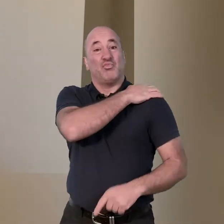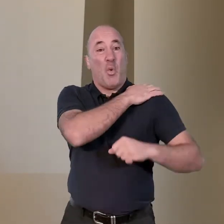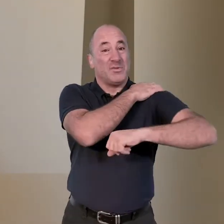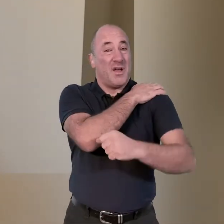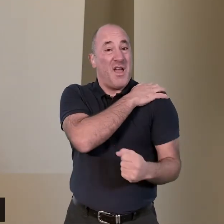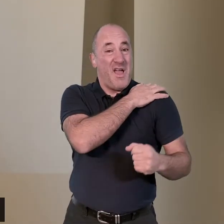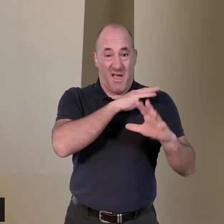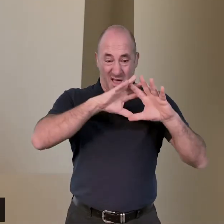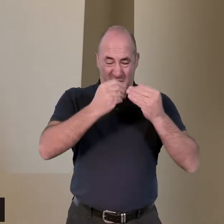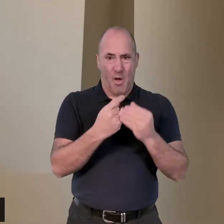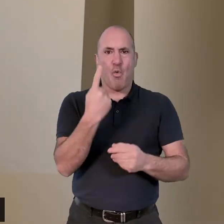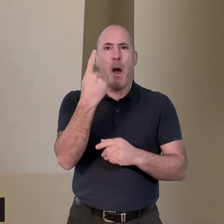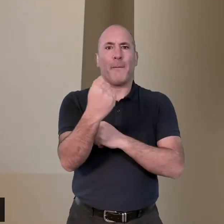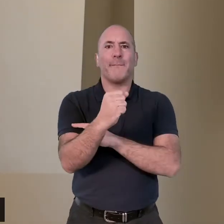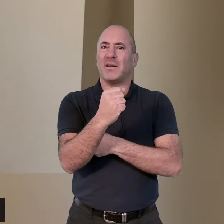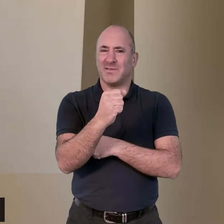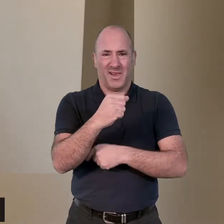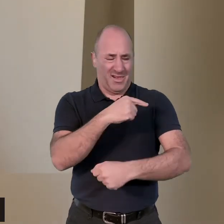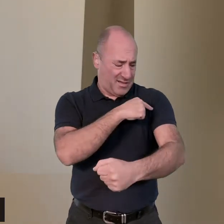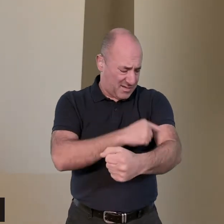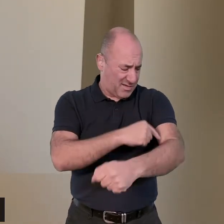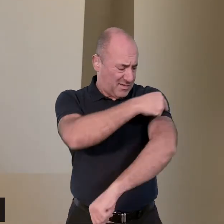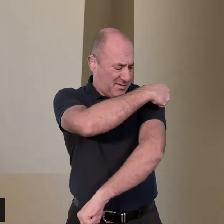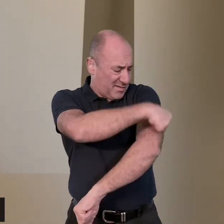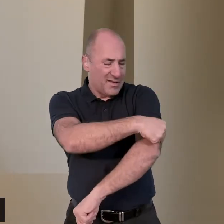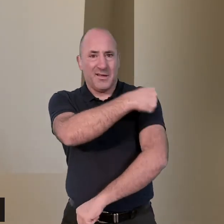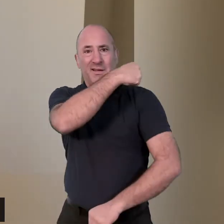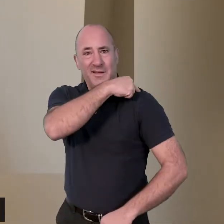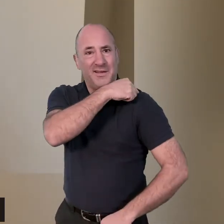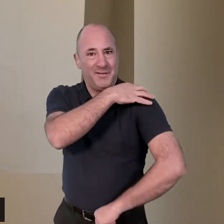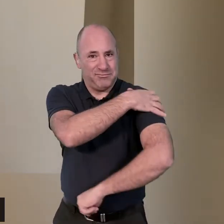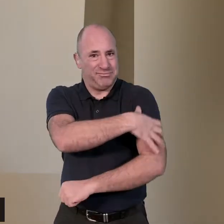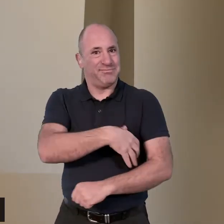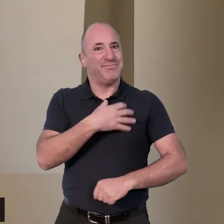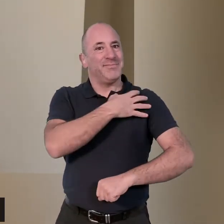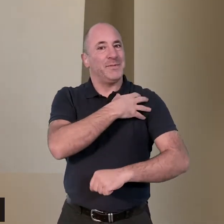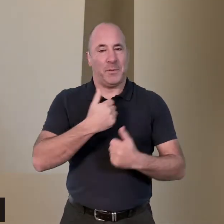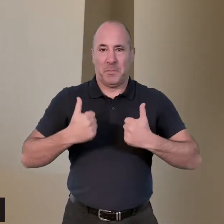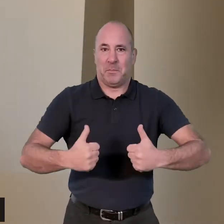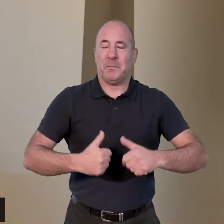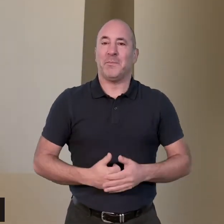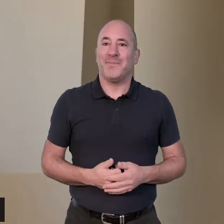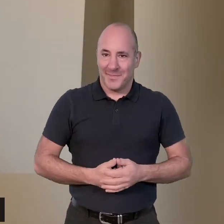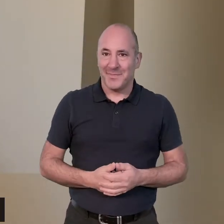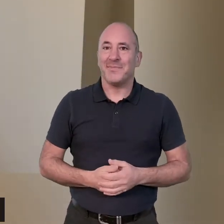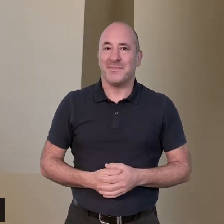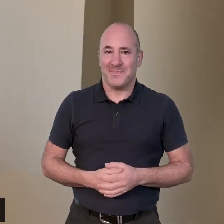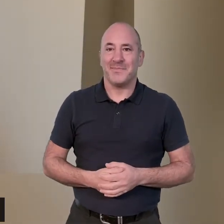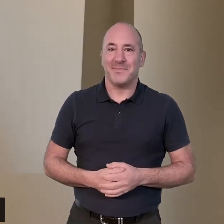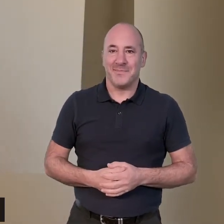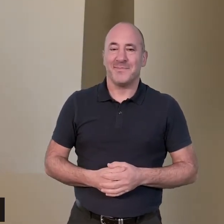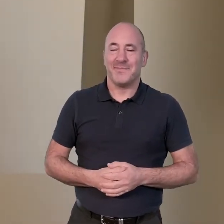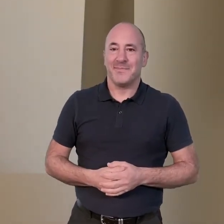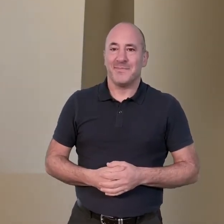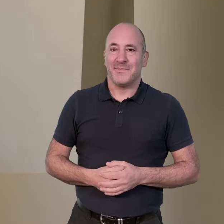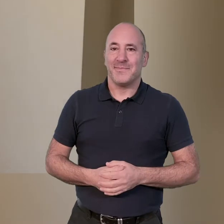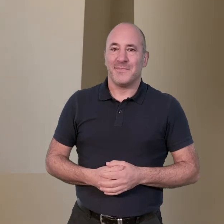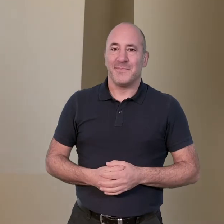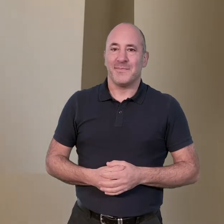then your shoulders. So we're working more than one movement, more than one muscle in one movement.